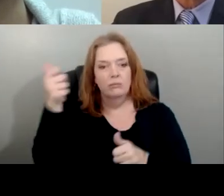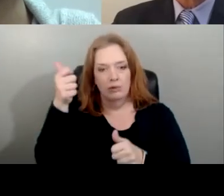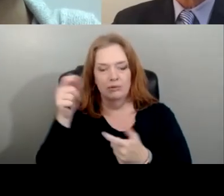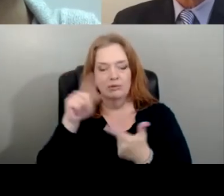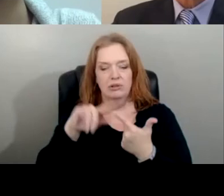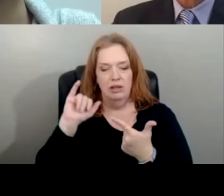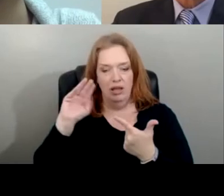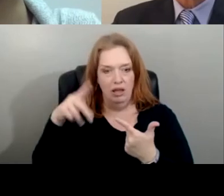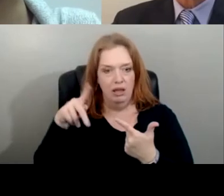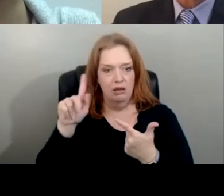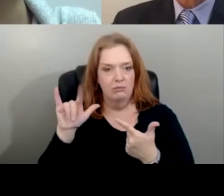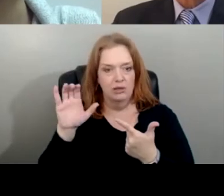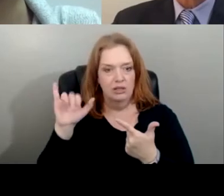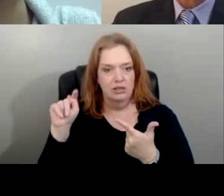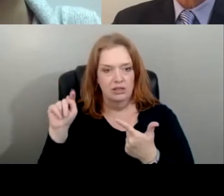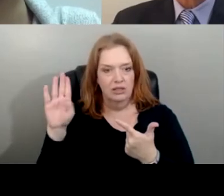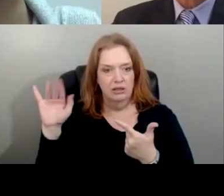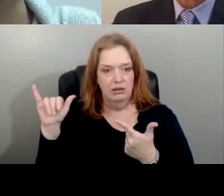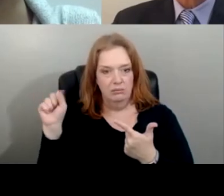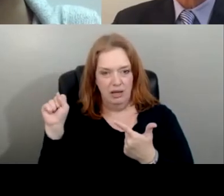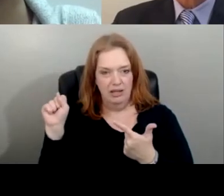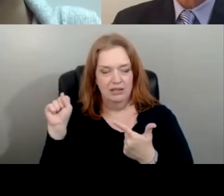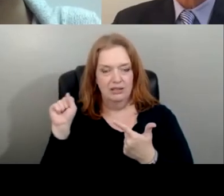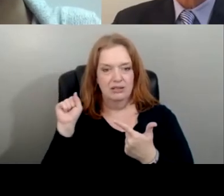bias. It